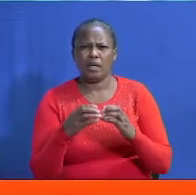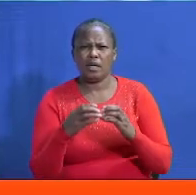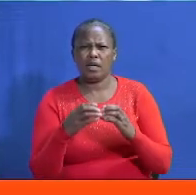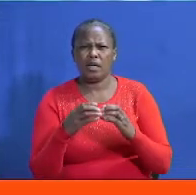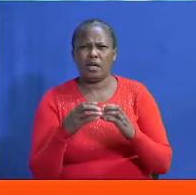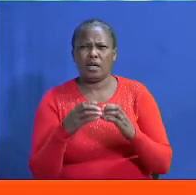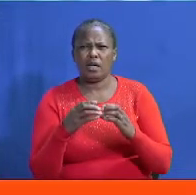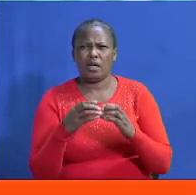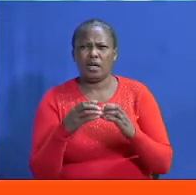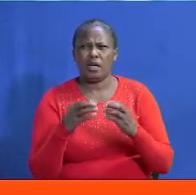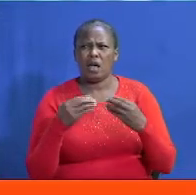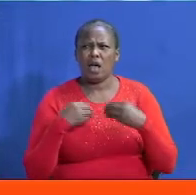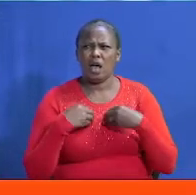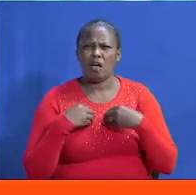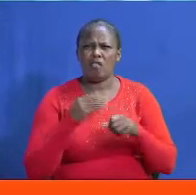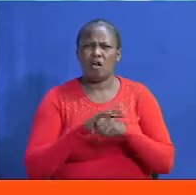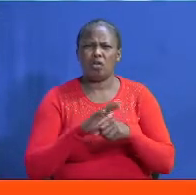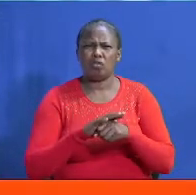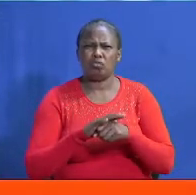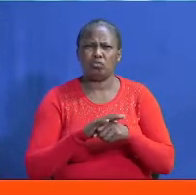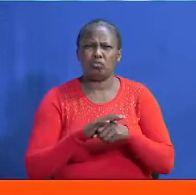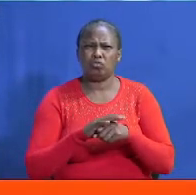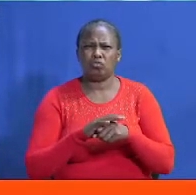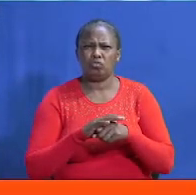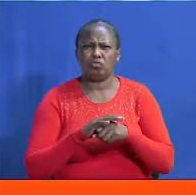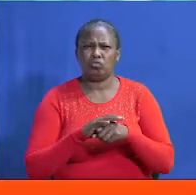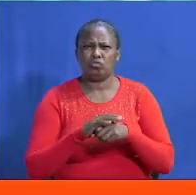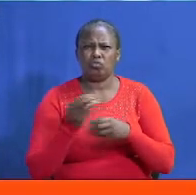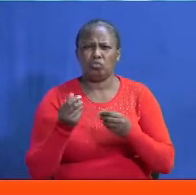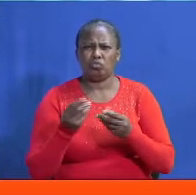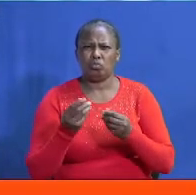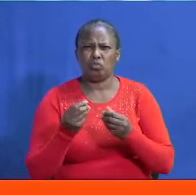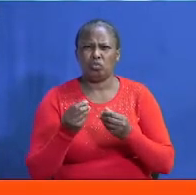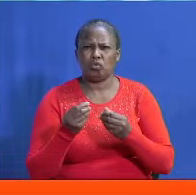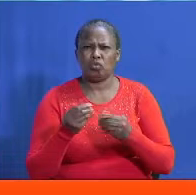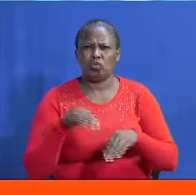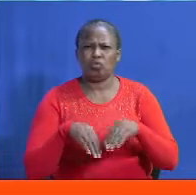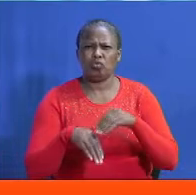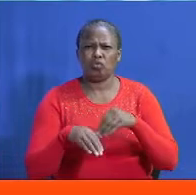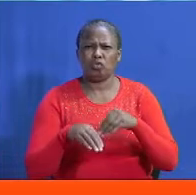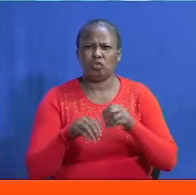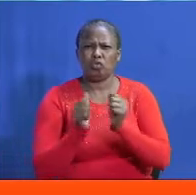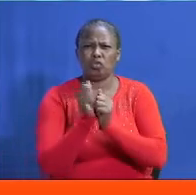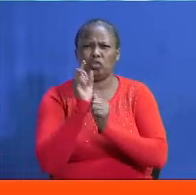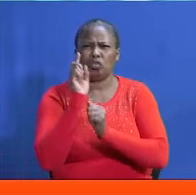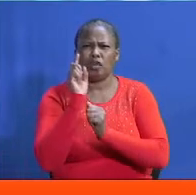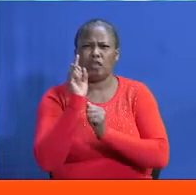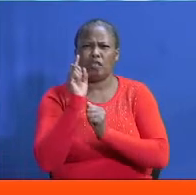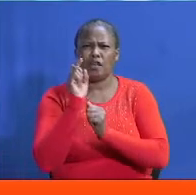it received a lot of private funding, private VC funding. It's called Votes. It's in the United States. Mm-hmm. So